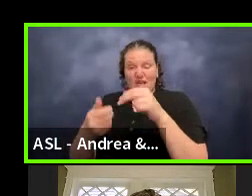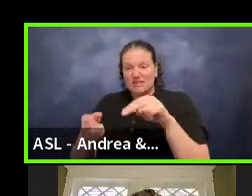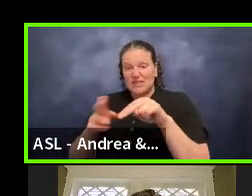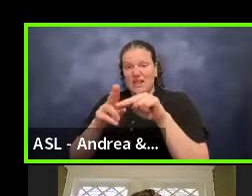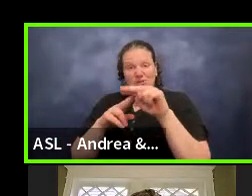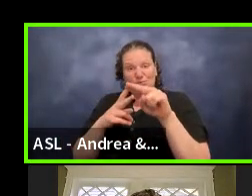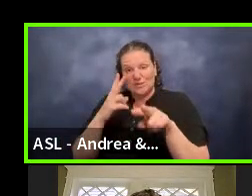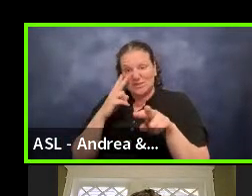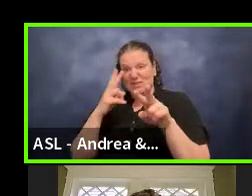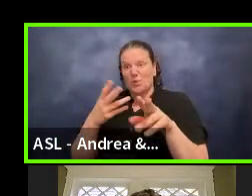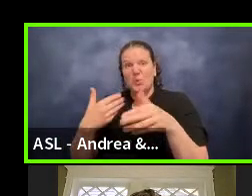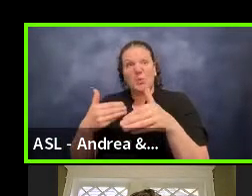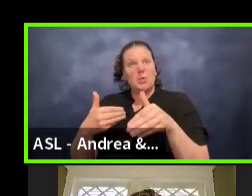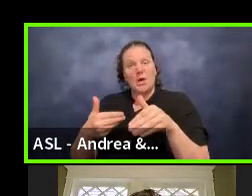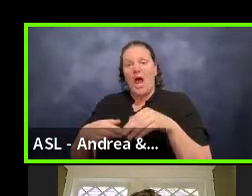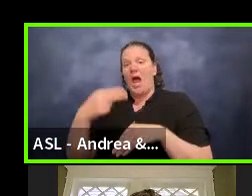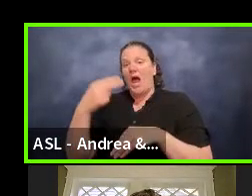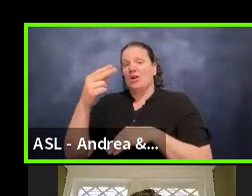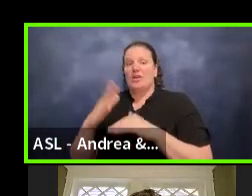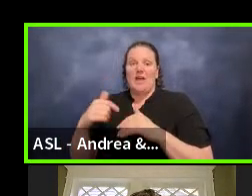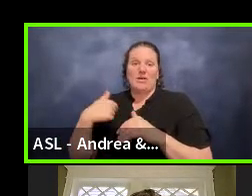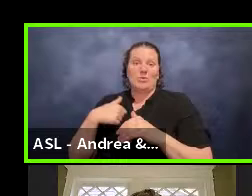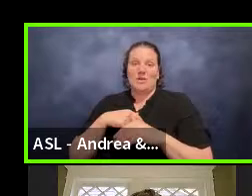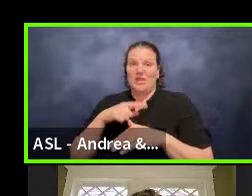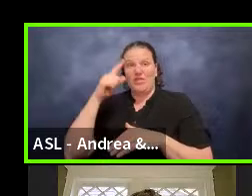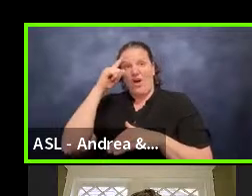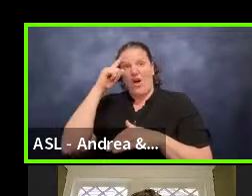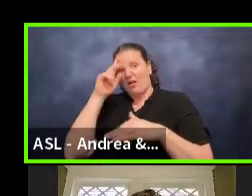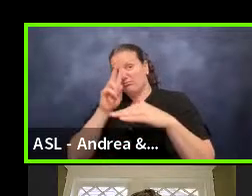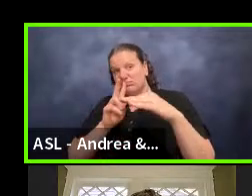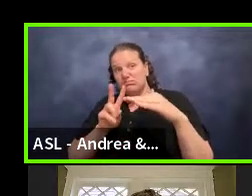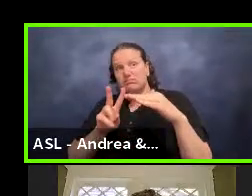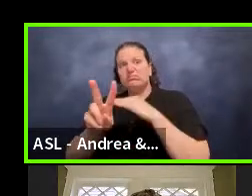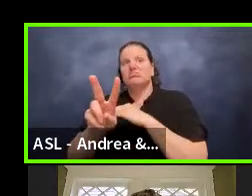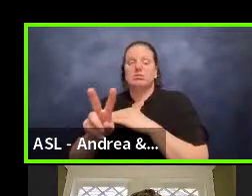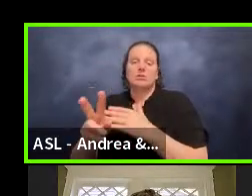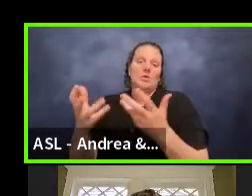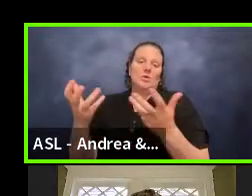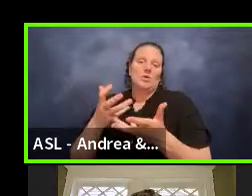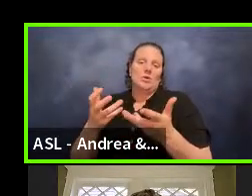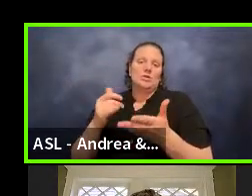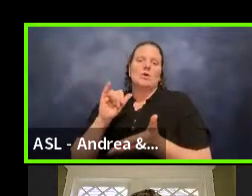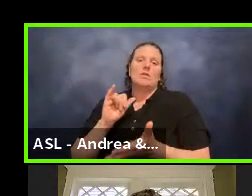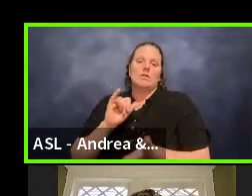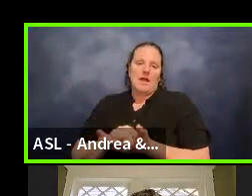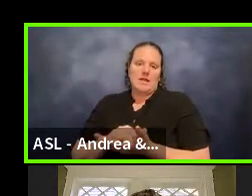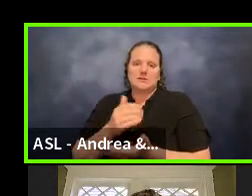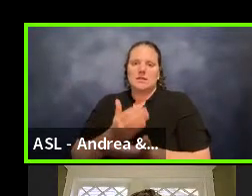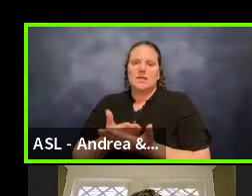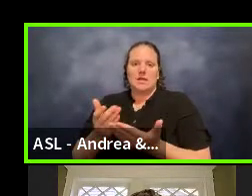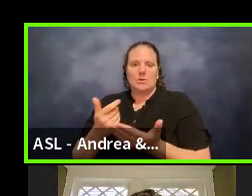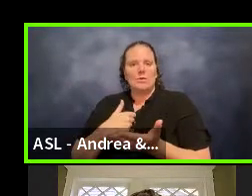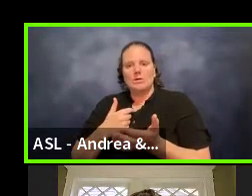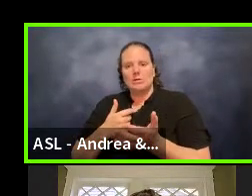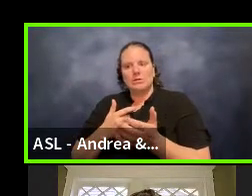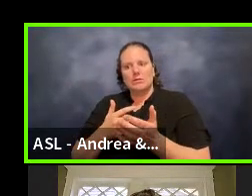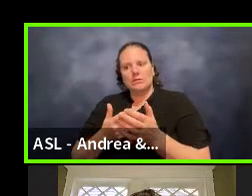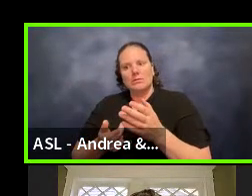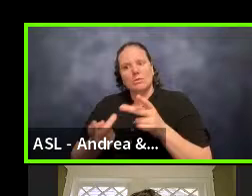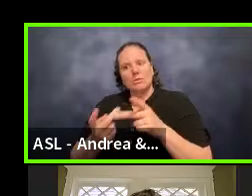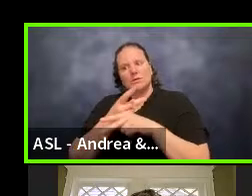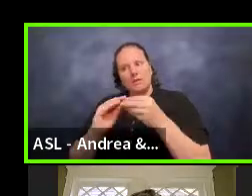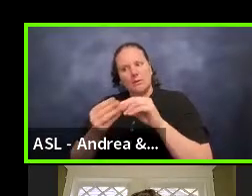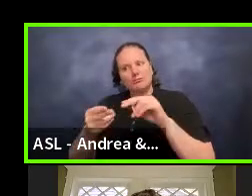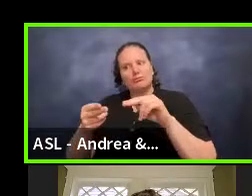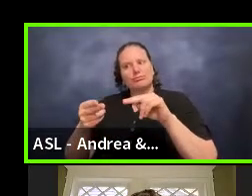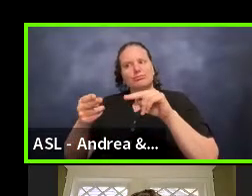seeing is higher than we had projected. So those are the things that will drive that number higher. But the